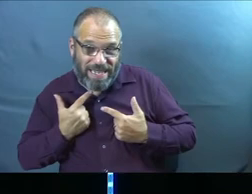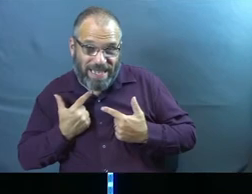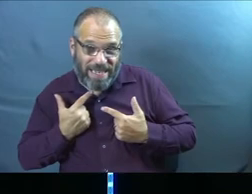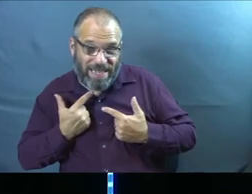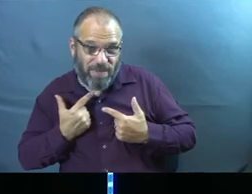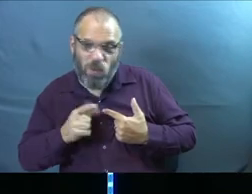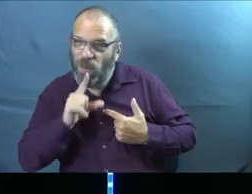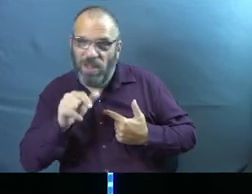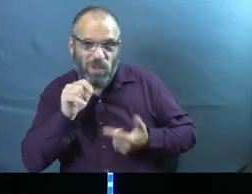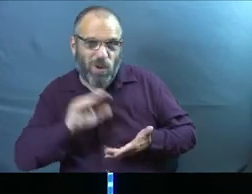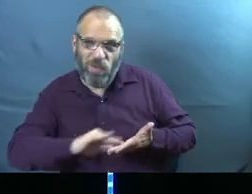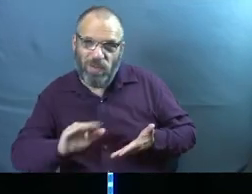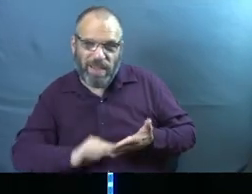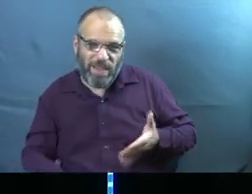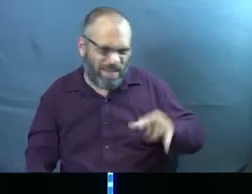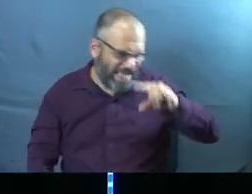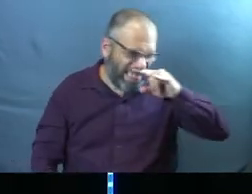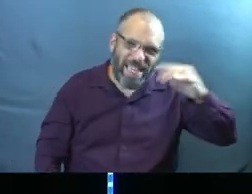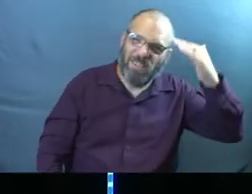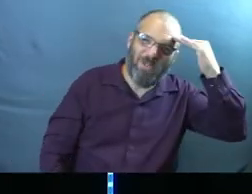we don't actually do it.